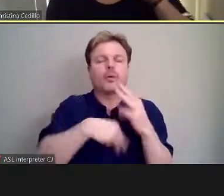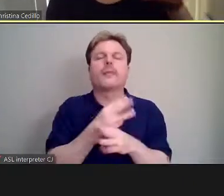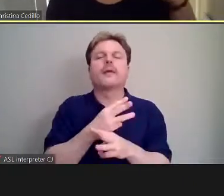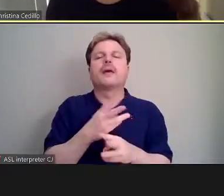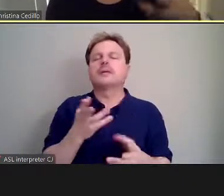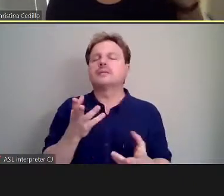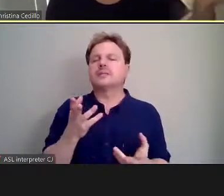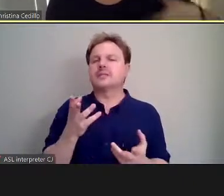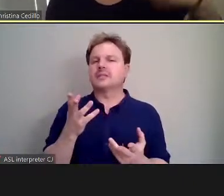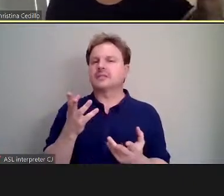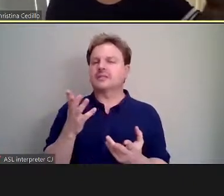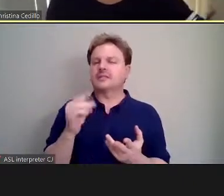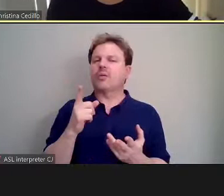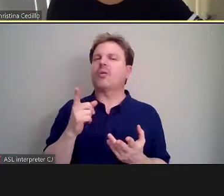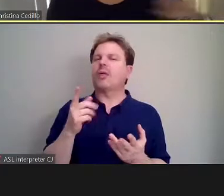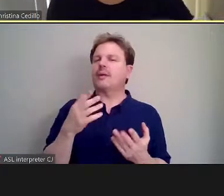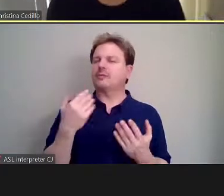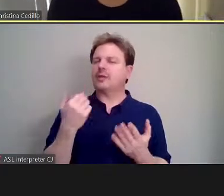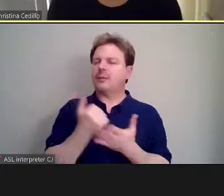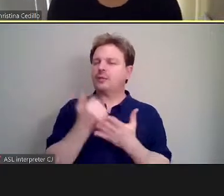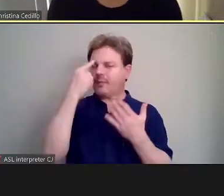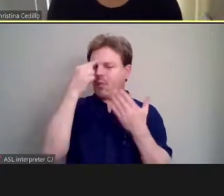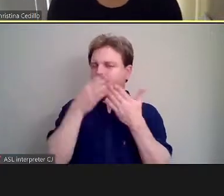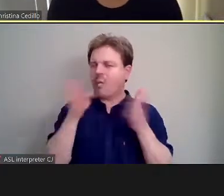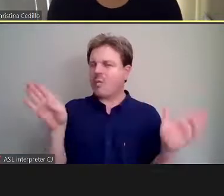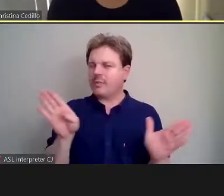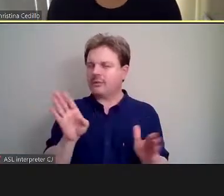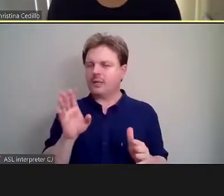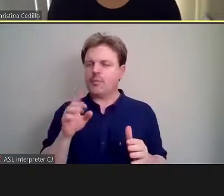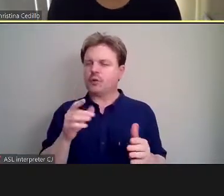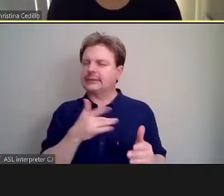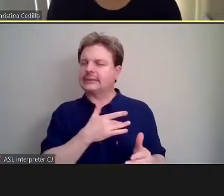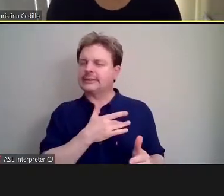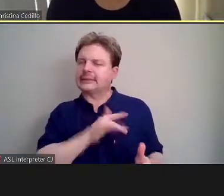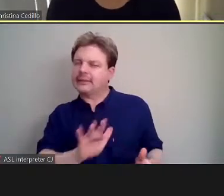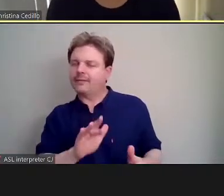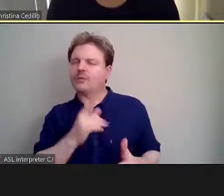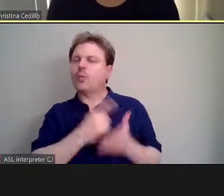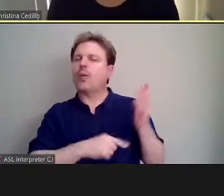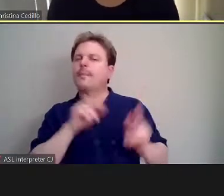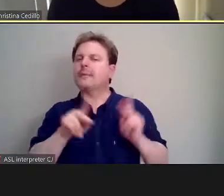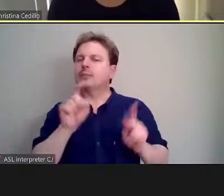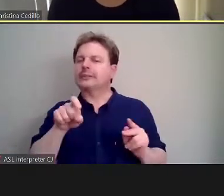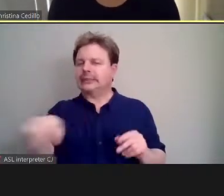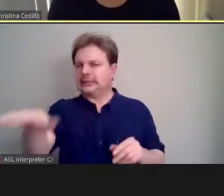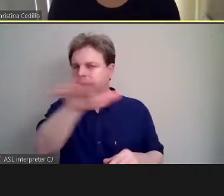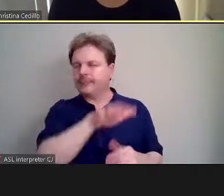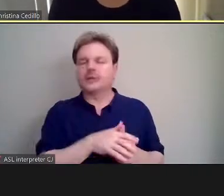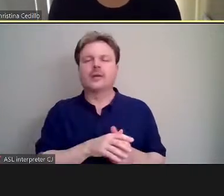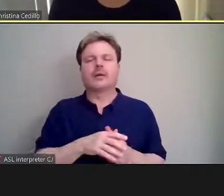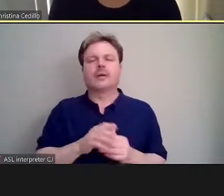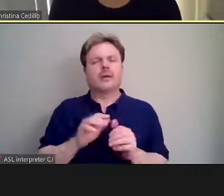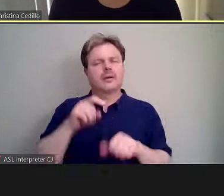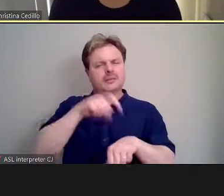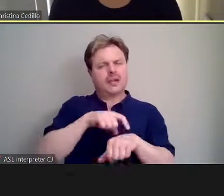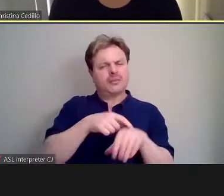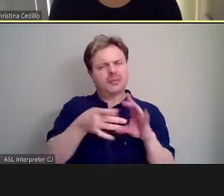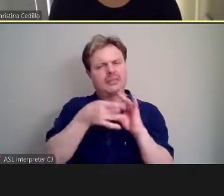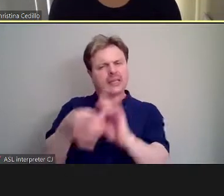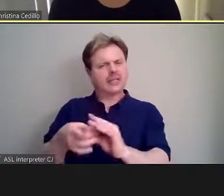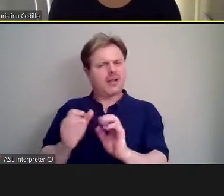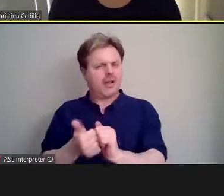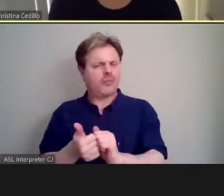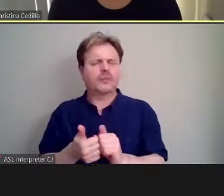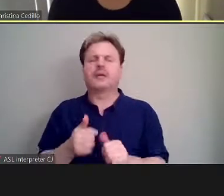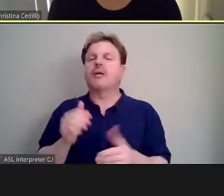to what other people need. How does time relate to that? Often disabled people are